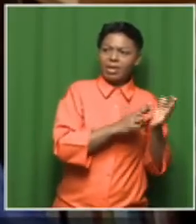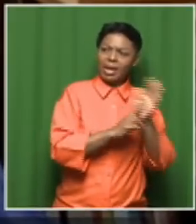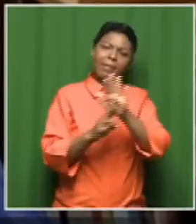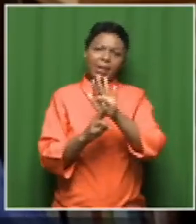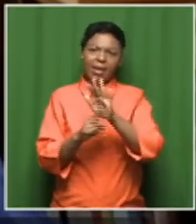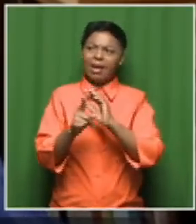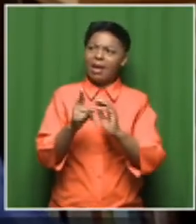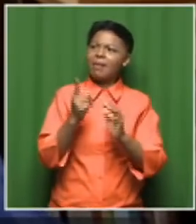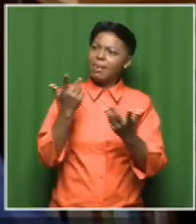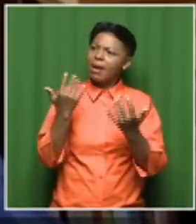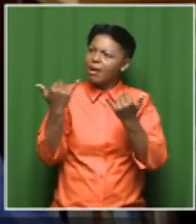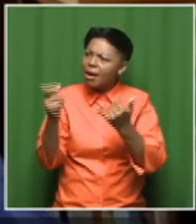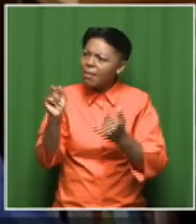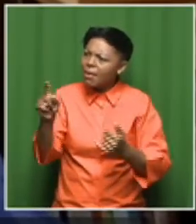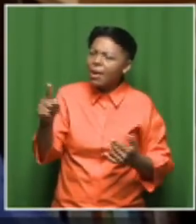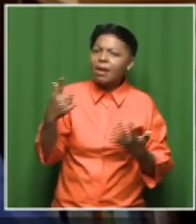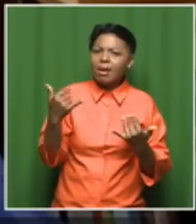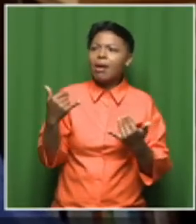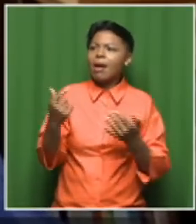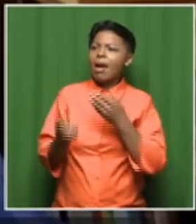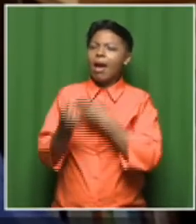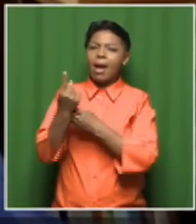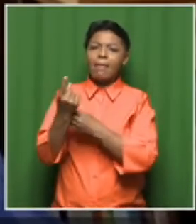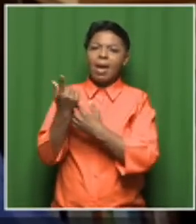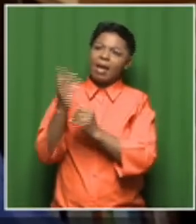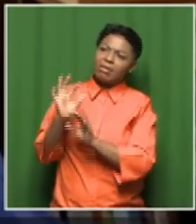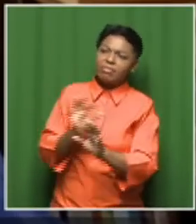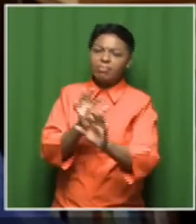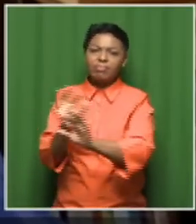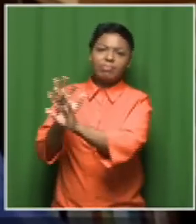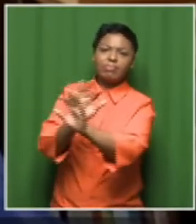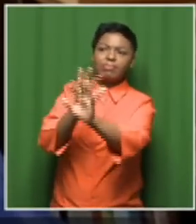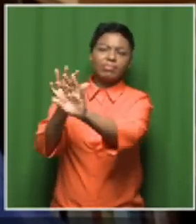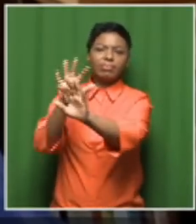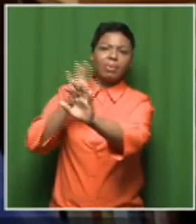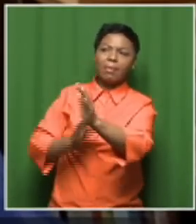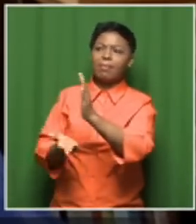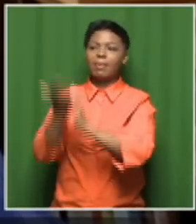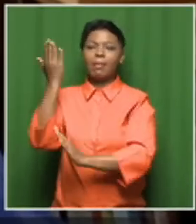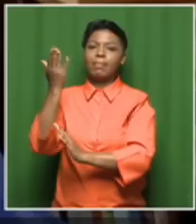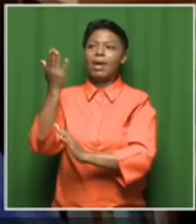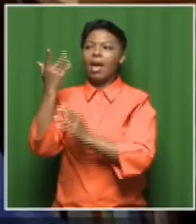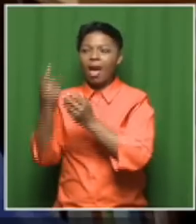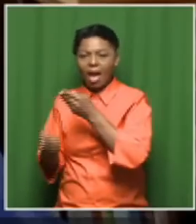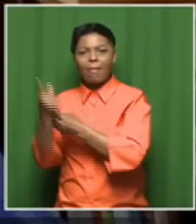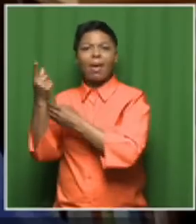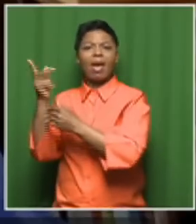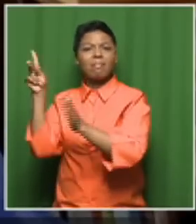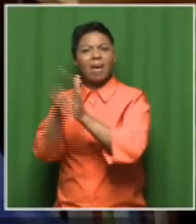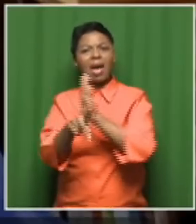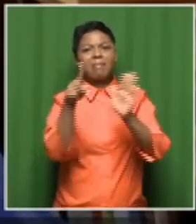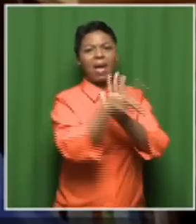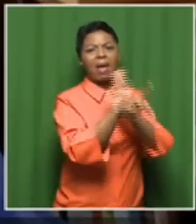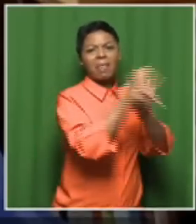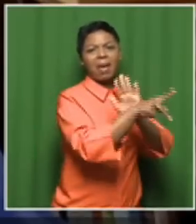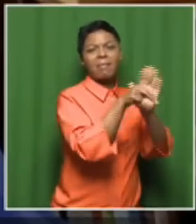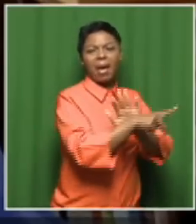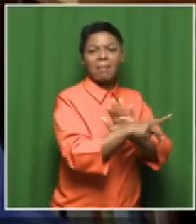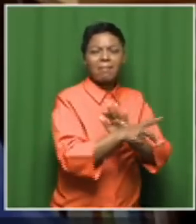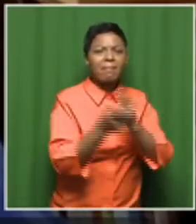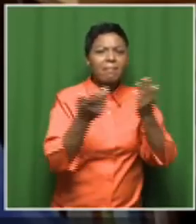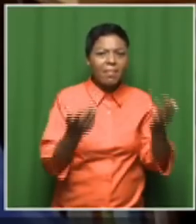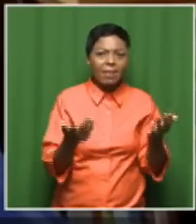been killed. But nonetheless, that started the whole thing. And I think as a result, you've had a load